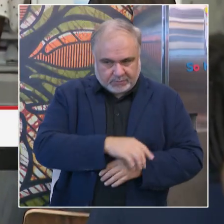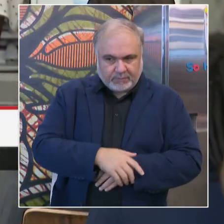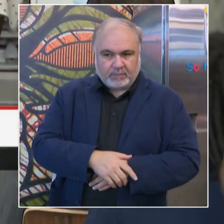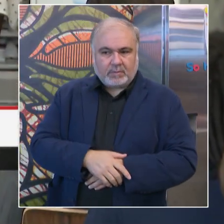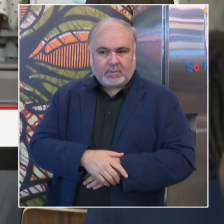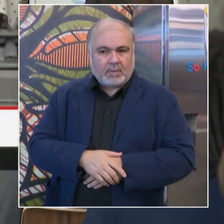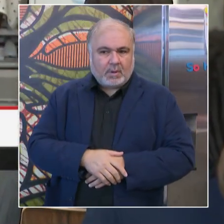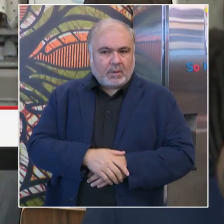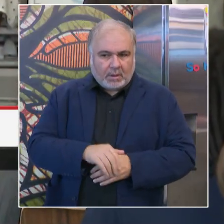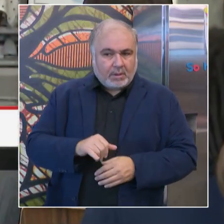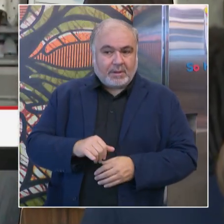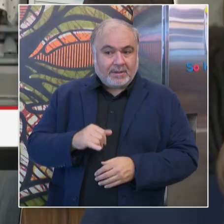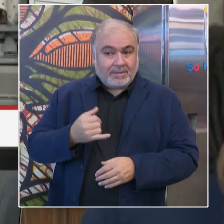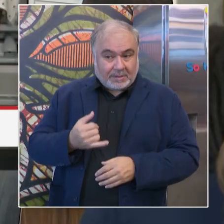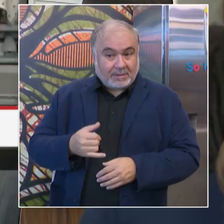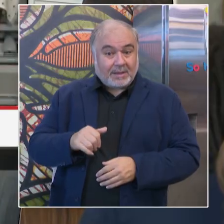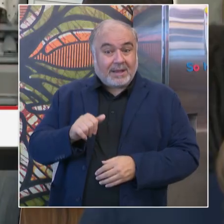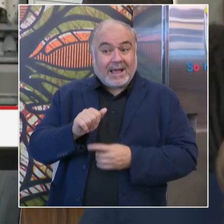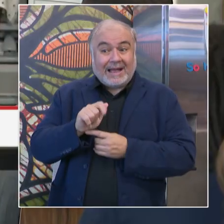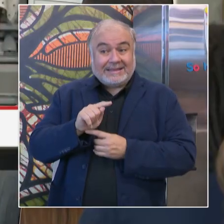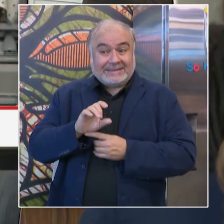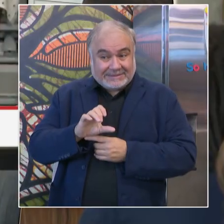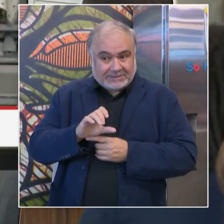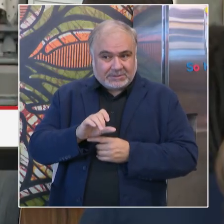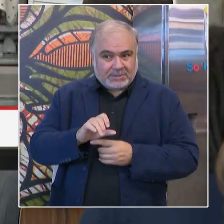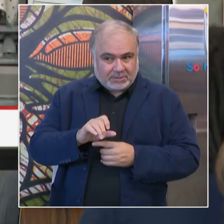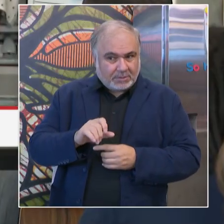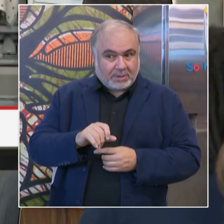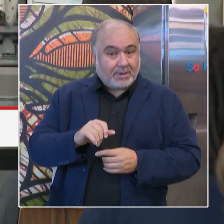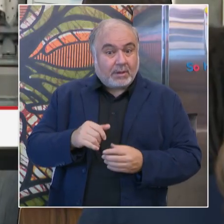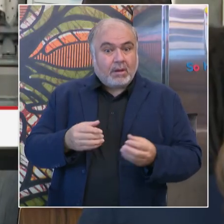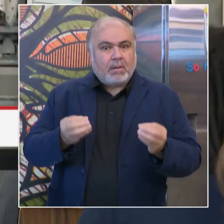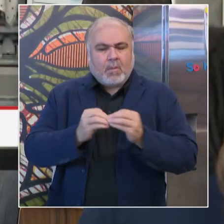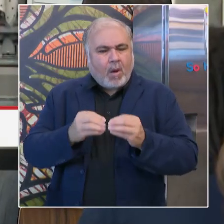college credits, and completed clinical rotation as a CNA.